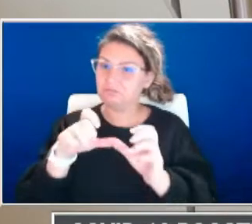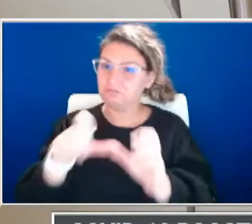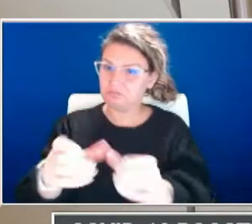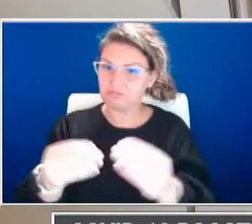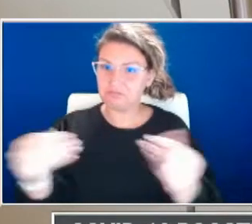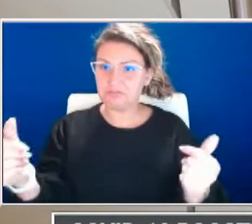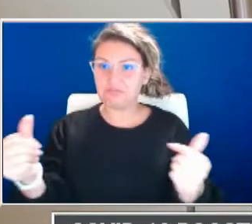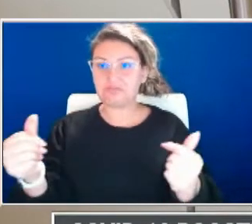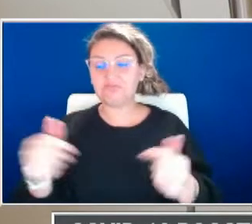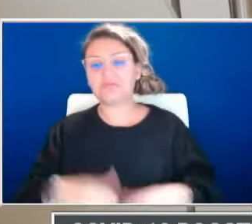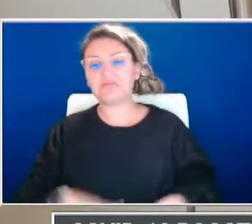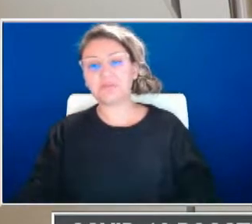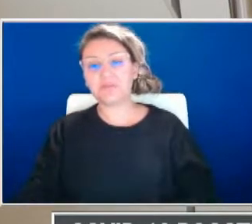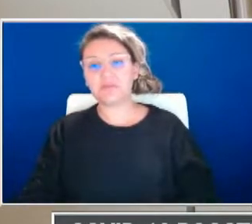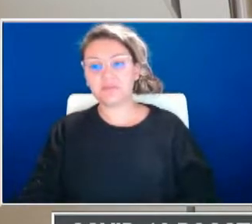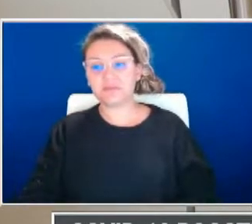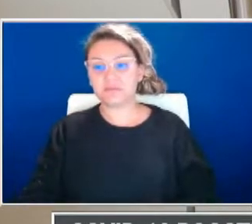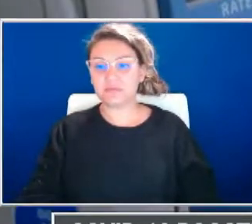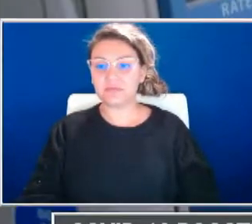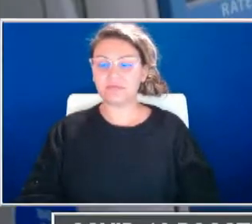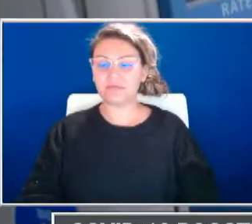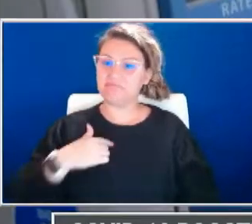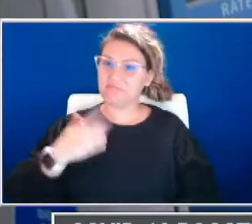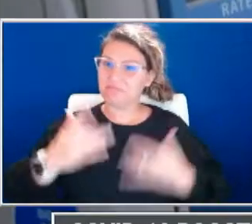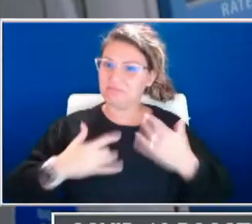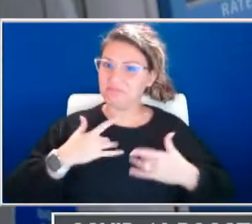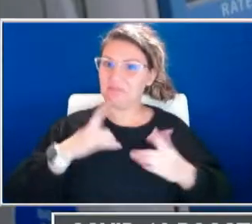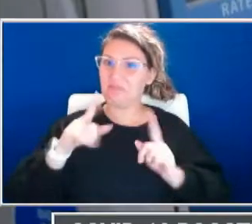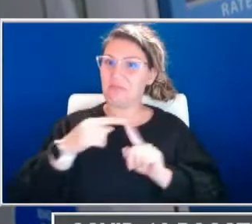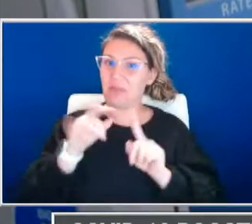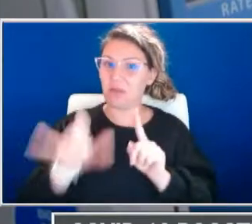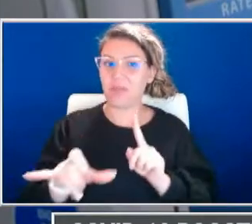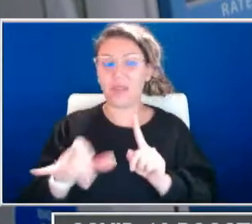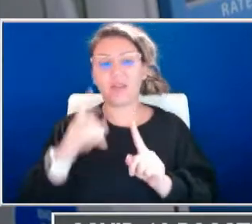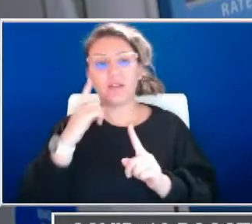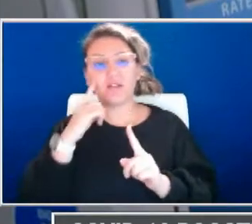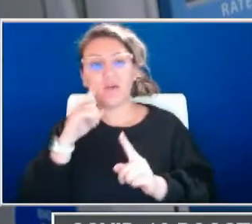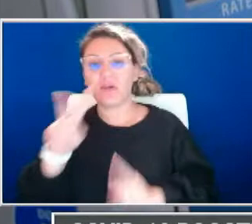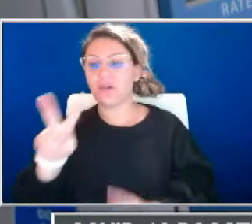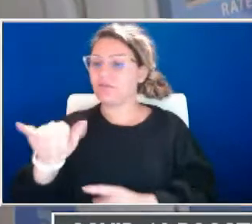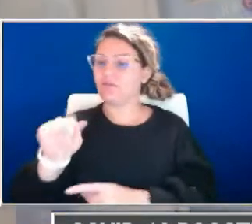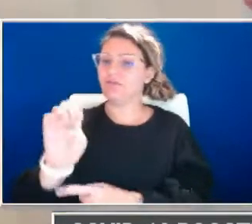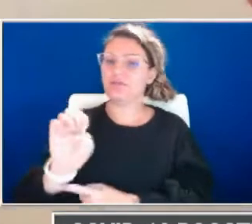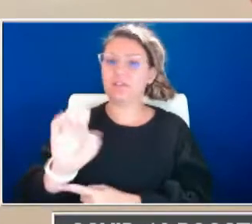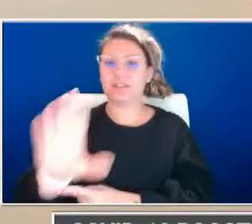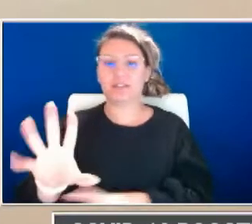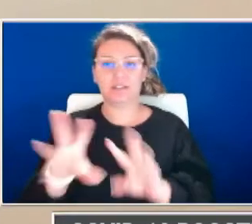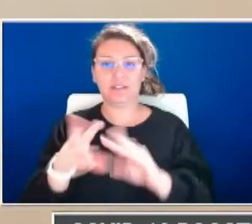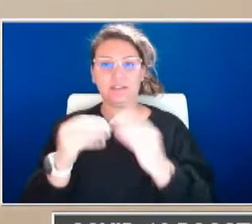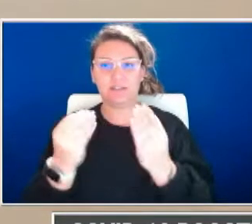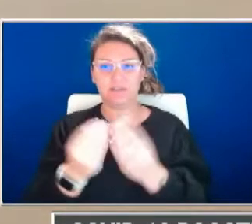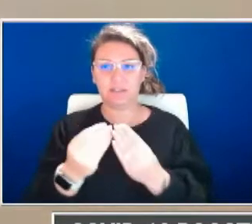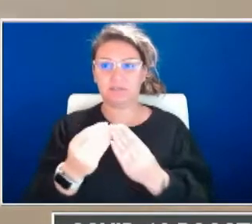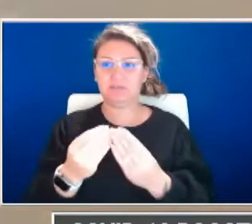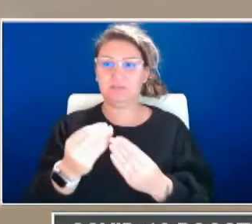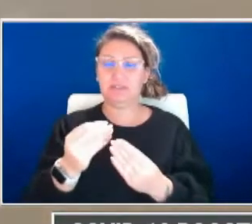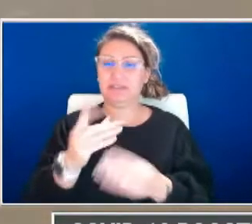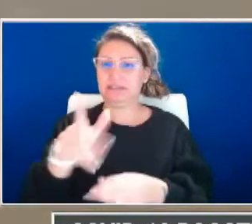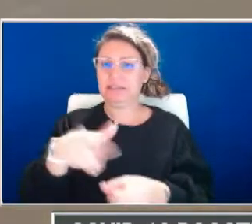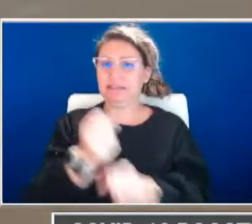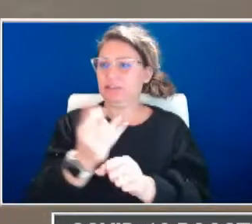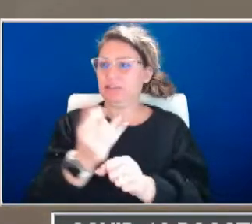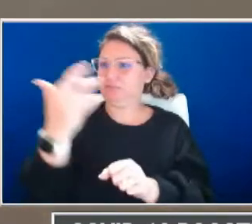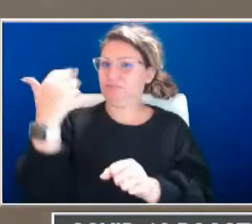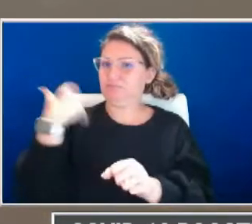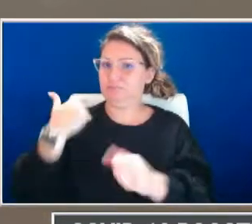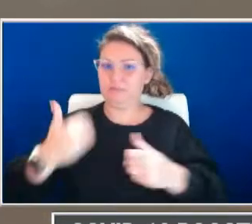of excited about that. For Vince and his family, though, it's come full circle. Years ago, his youngest son, a